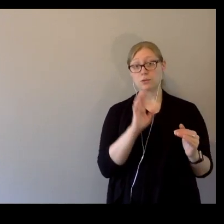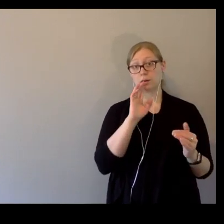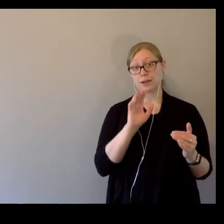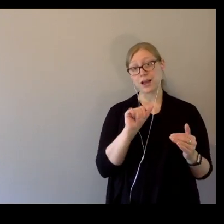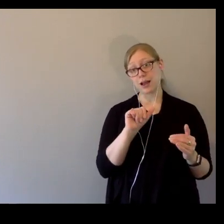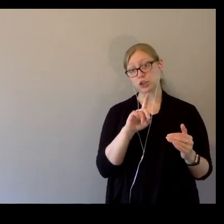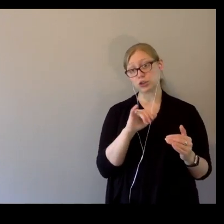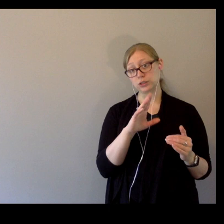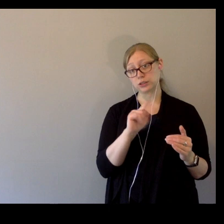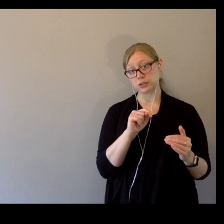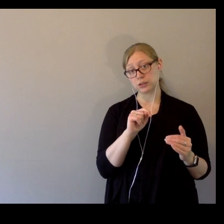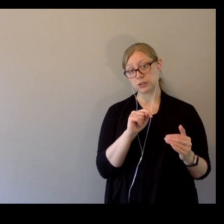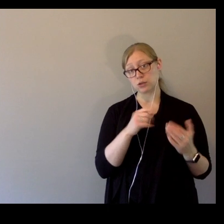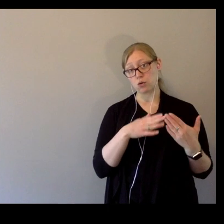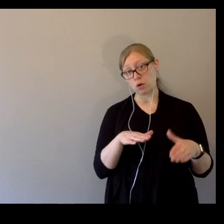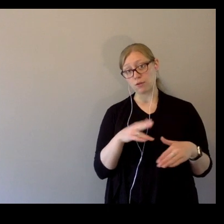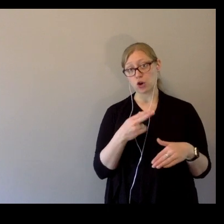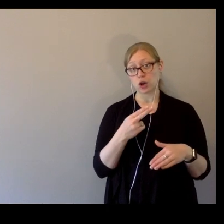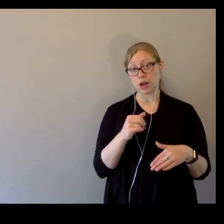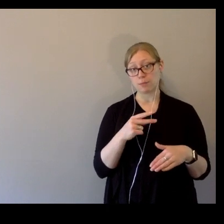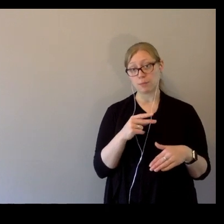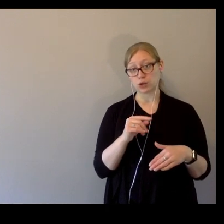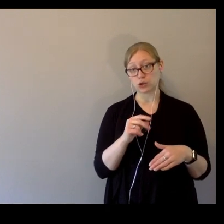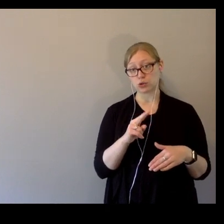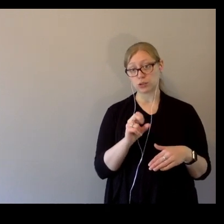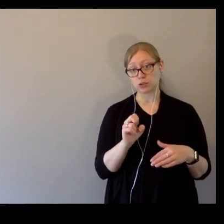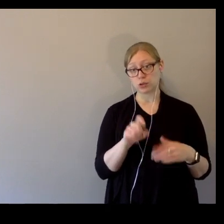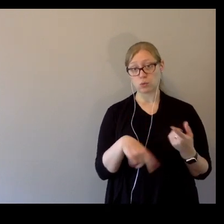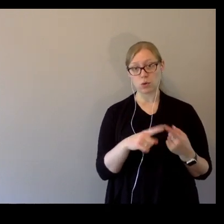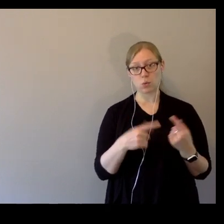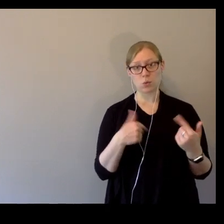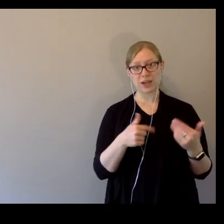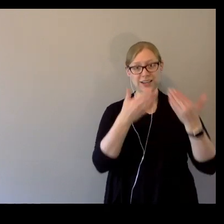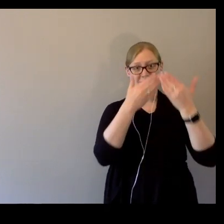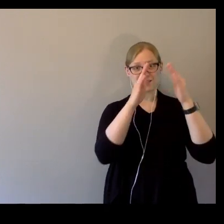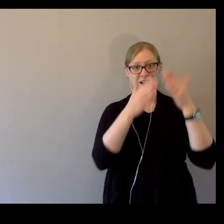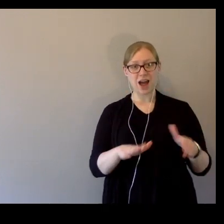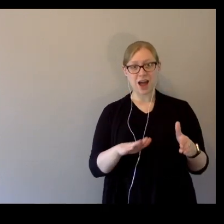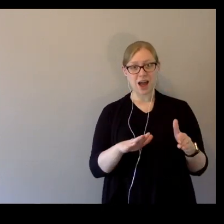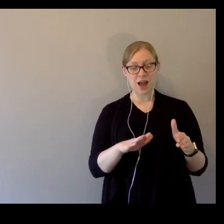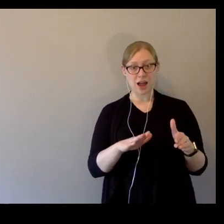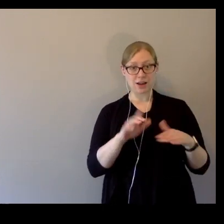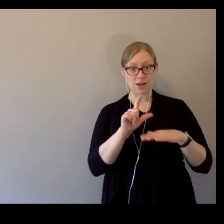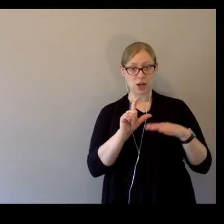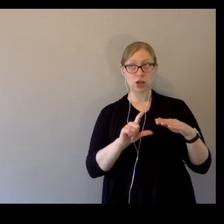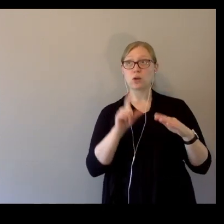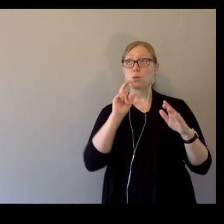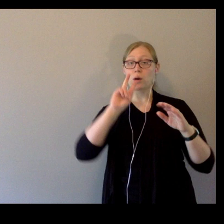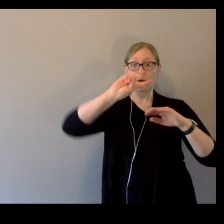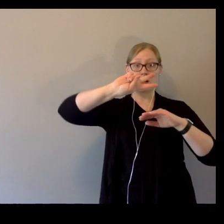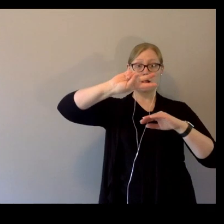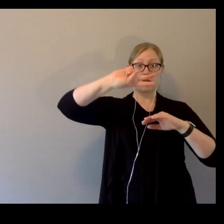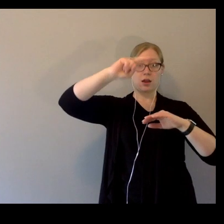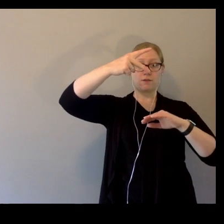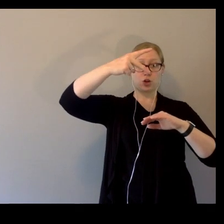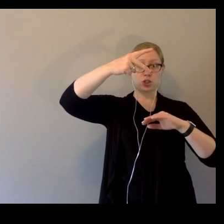over hypotenuse. When we divide fractions, we invert, so I have opposite over